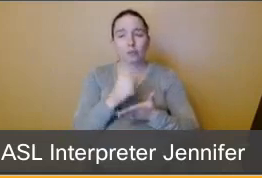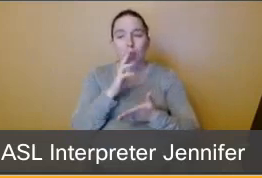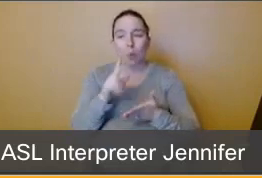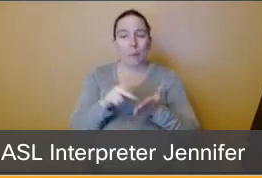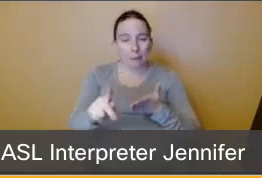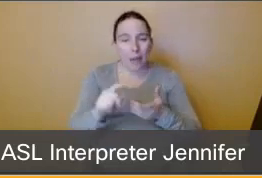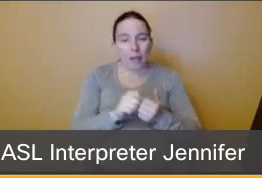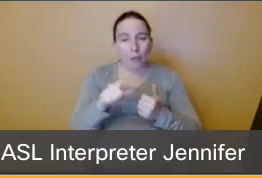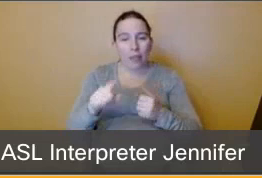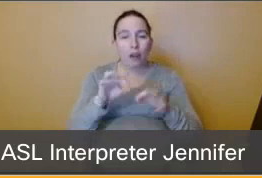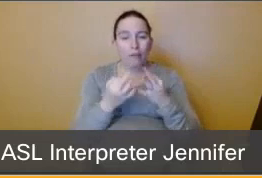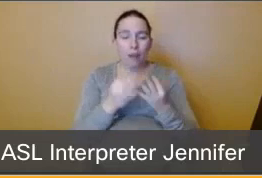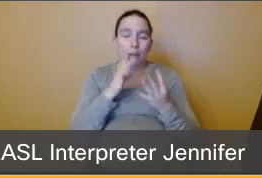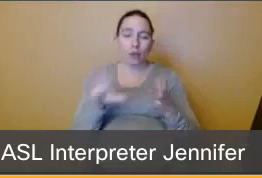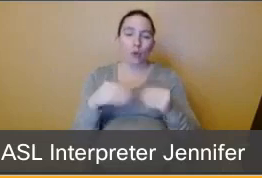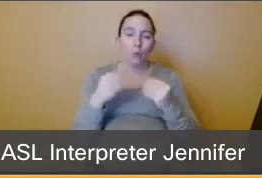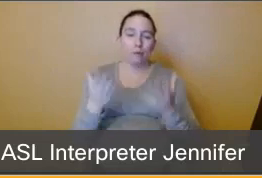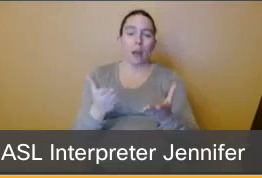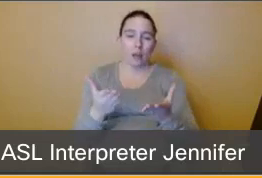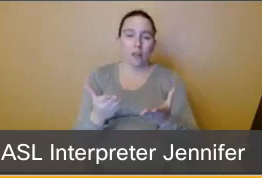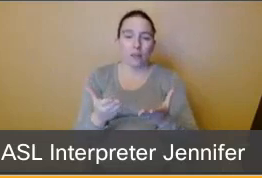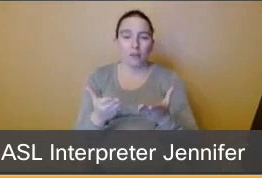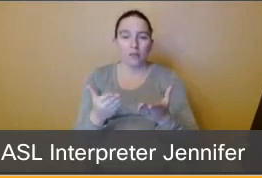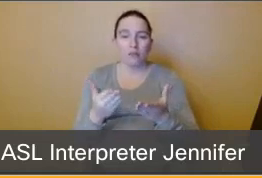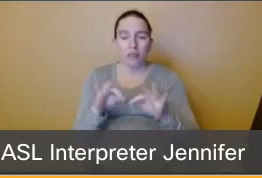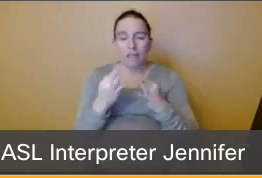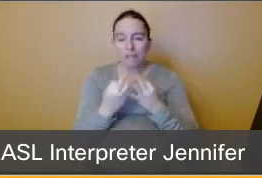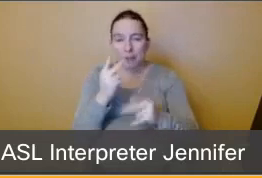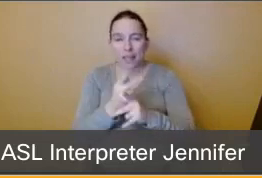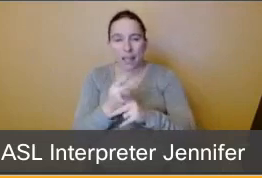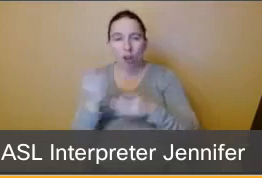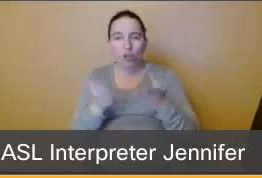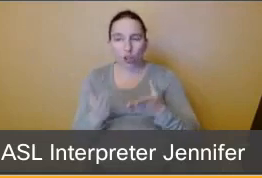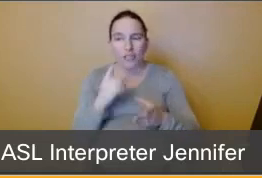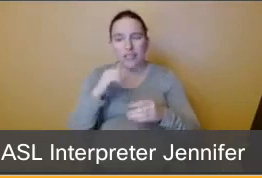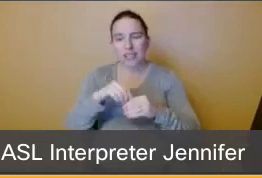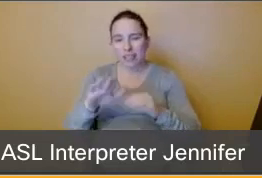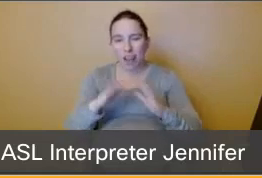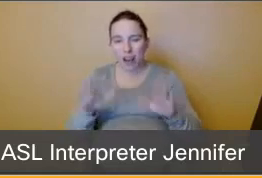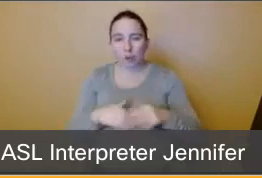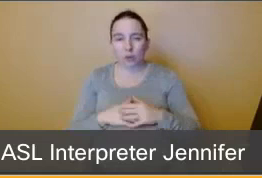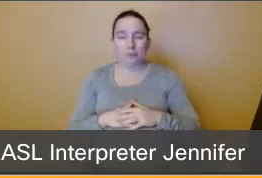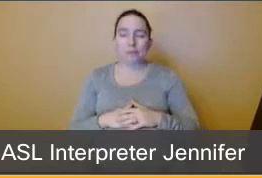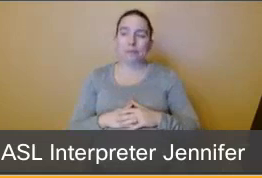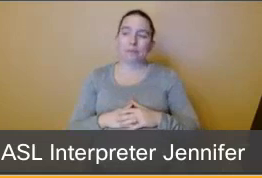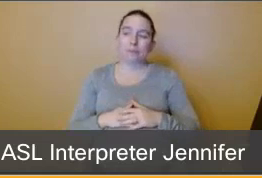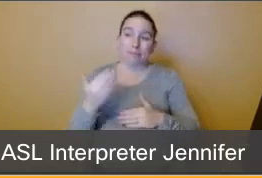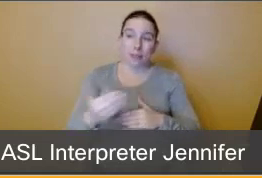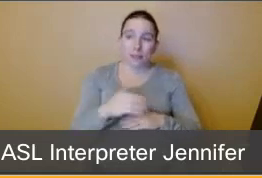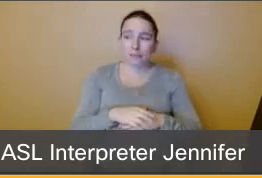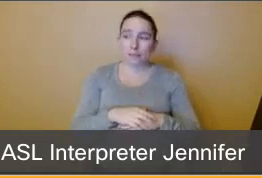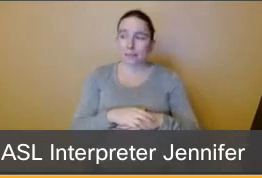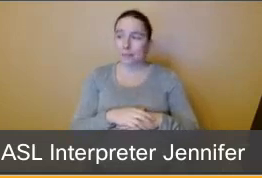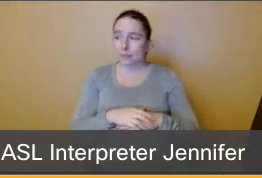their families that deliver the family care service, the ResHab service in their homes. Next slide, please.